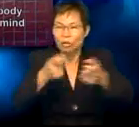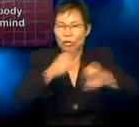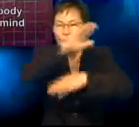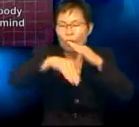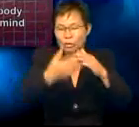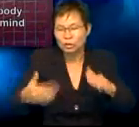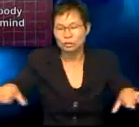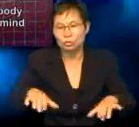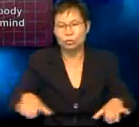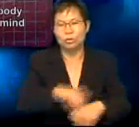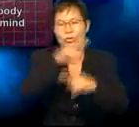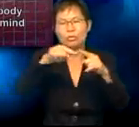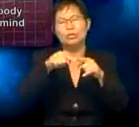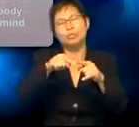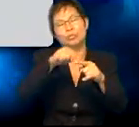asleep.